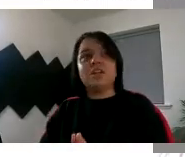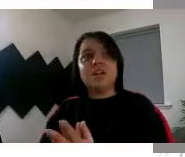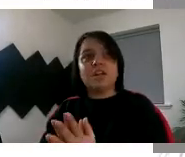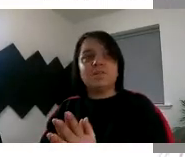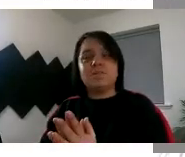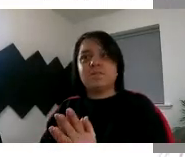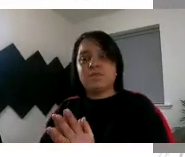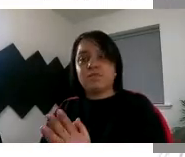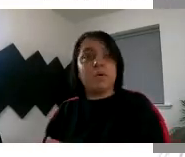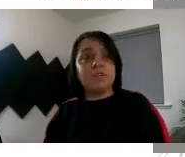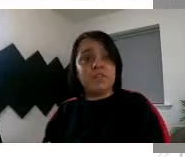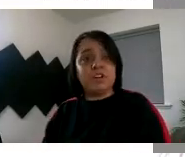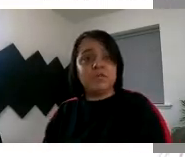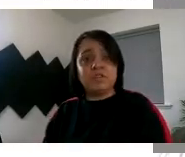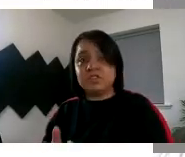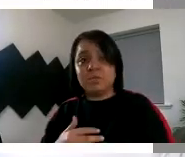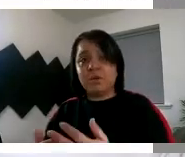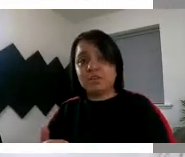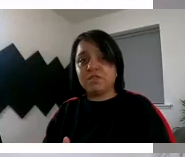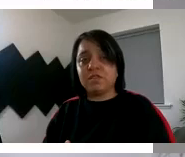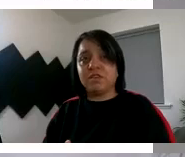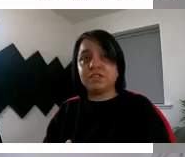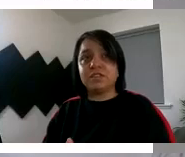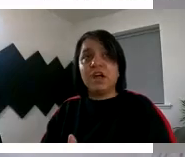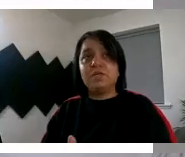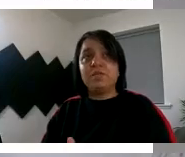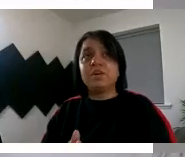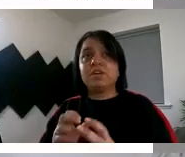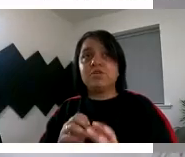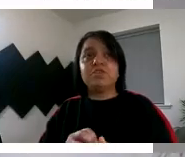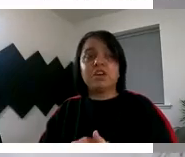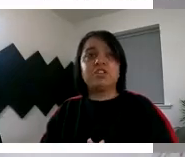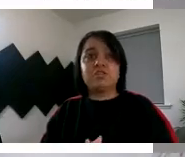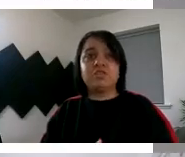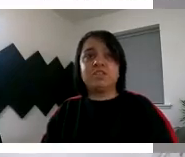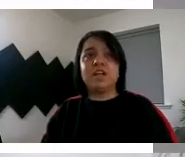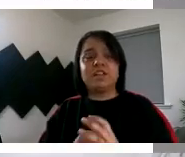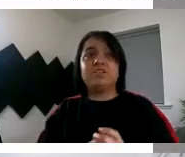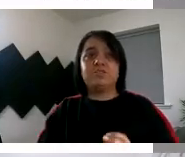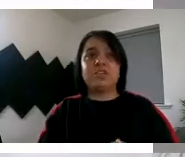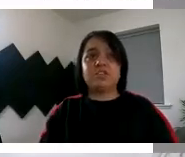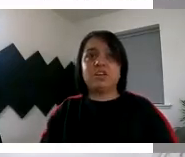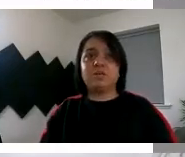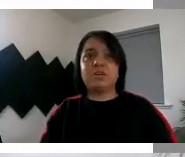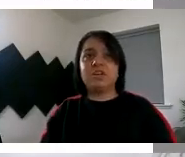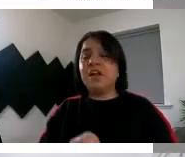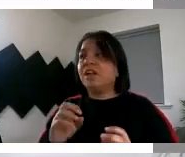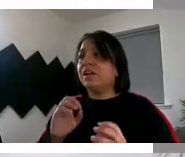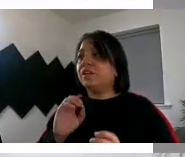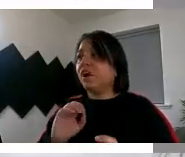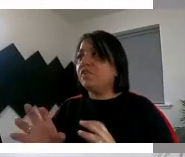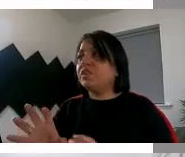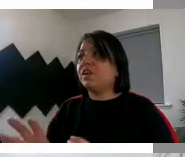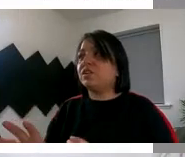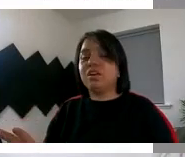in Republic of Ireland, which is not part of us, but Northern Ireland still use it, and they use British Sign Language.